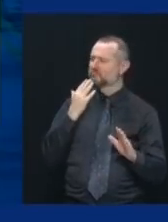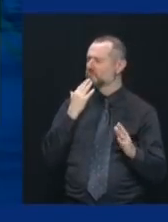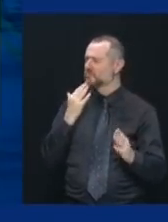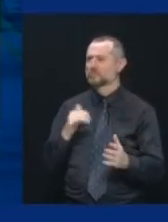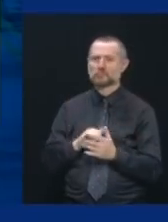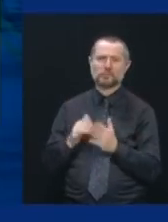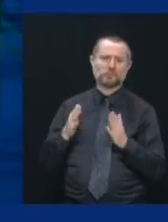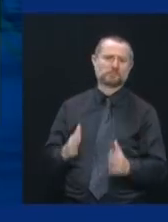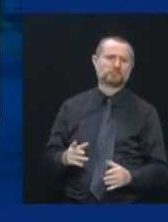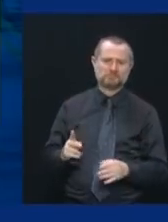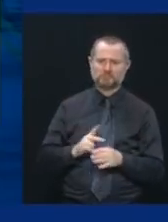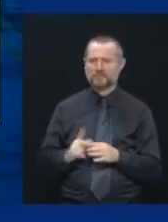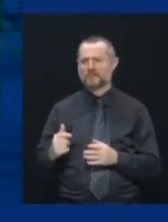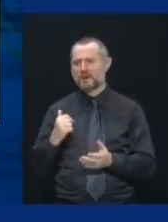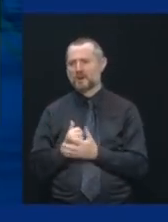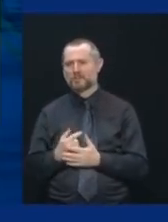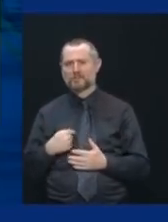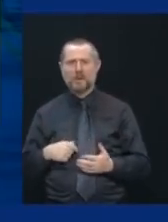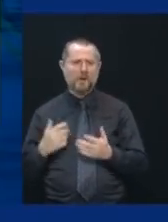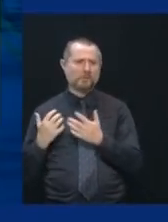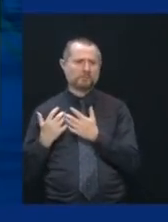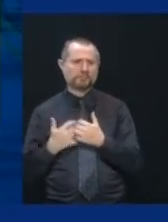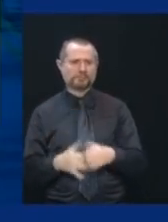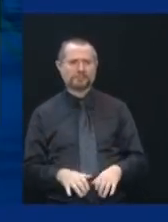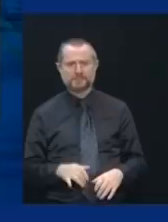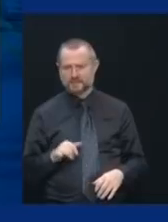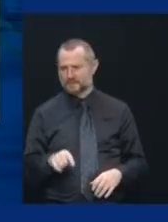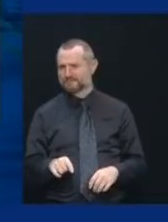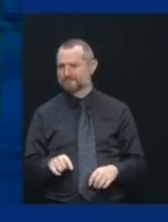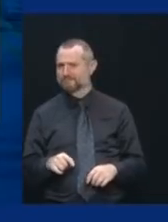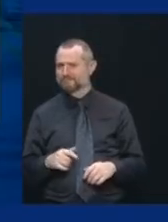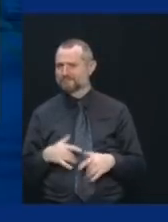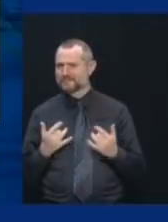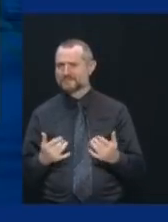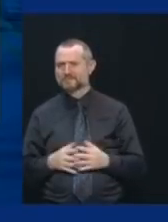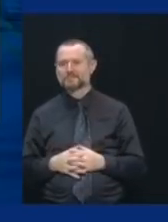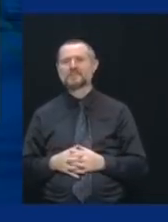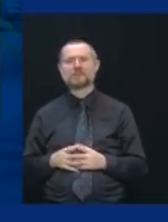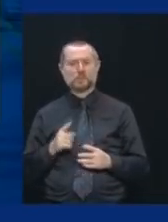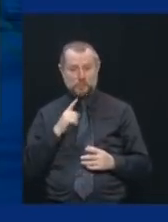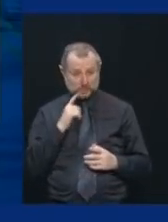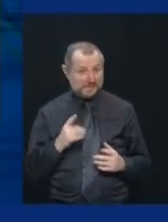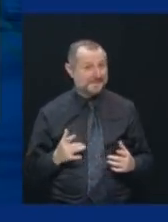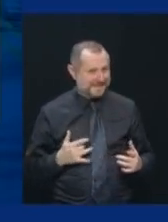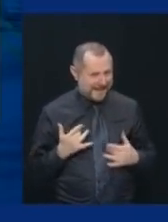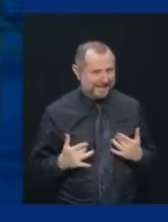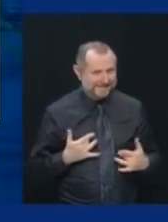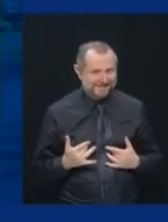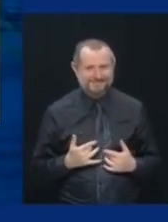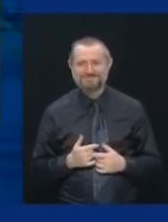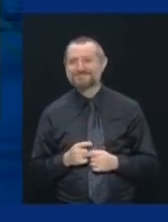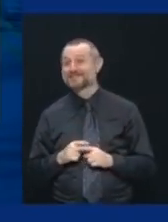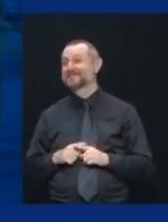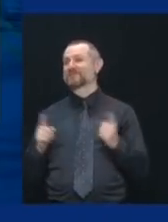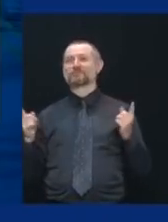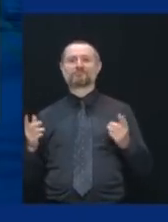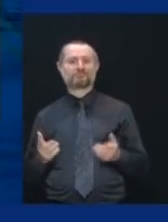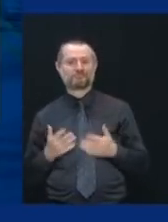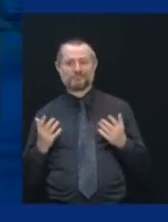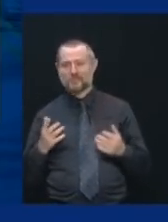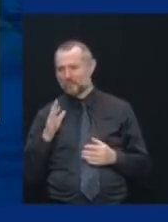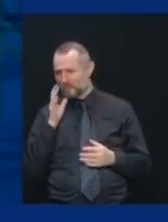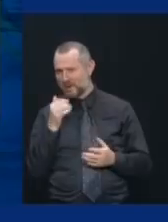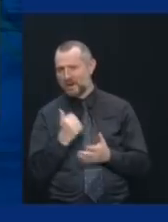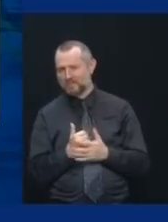helpful in organizing this. And as I said, it's exciting and it's different, but it's going to make a